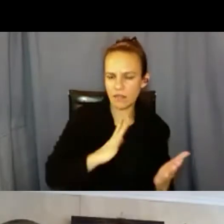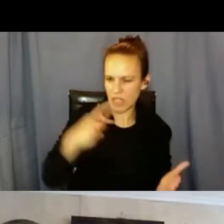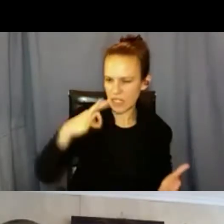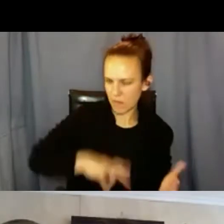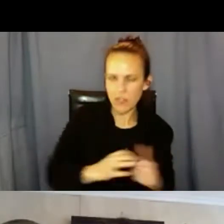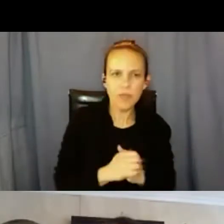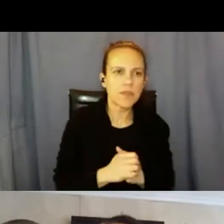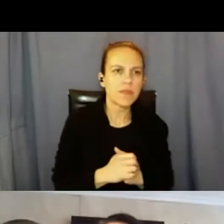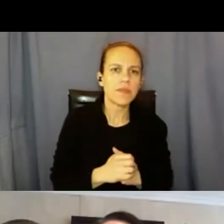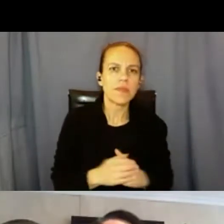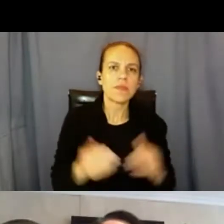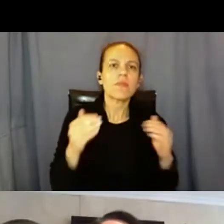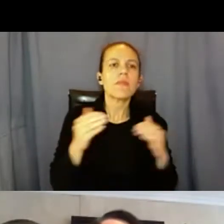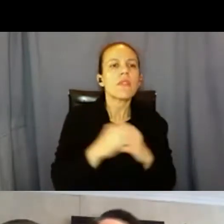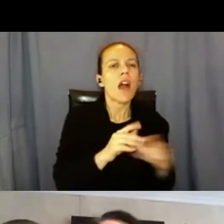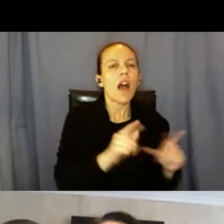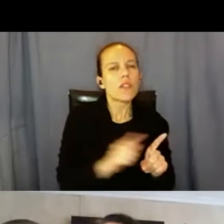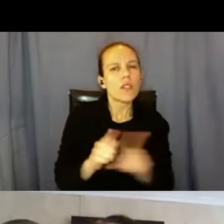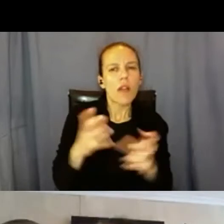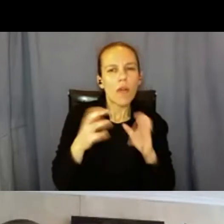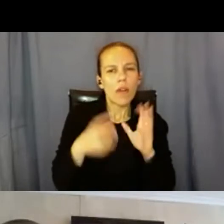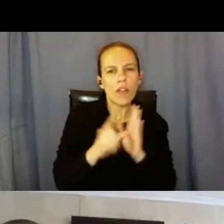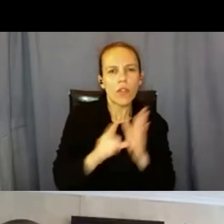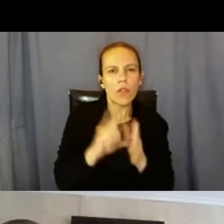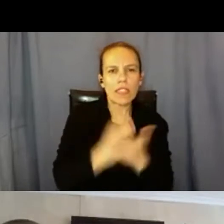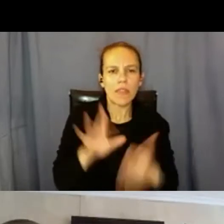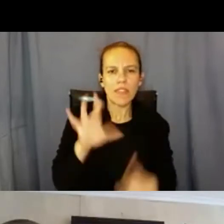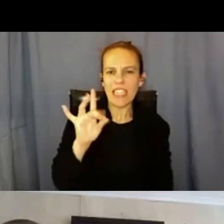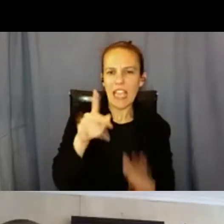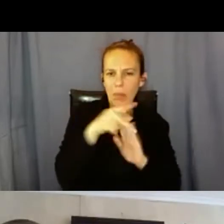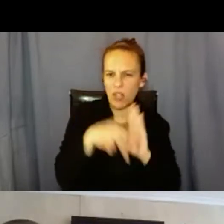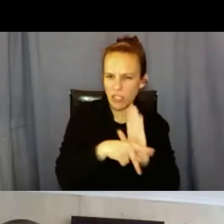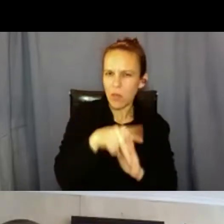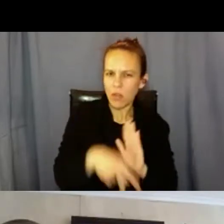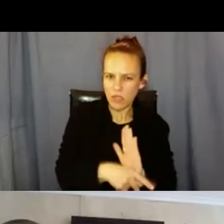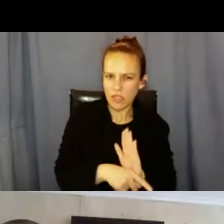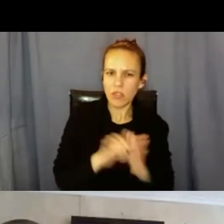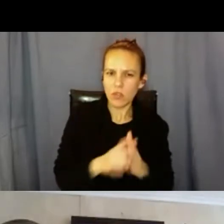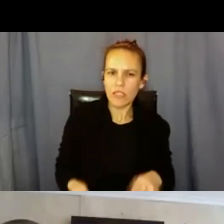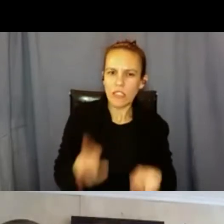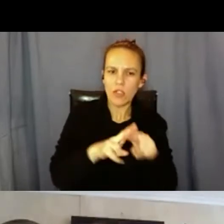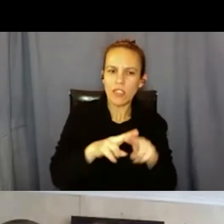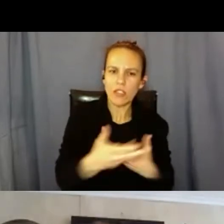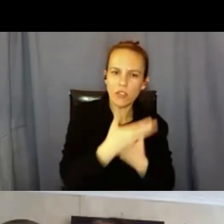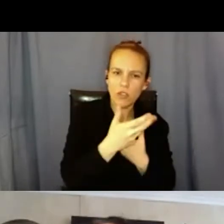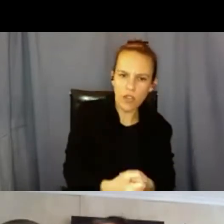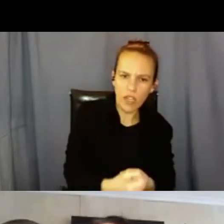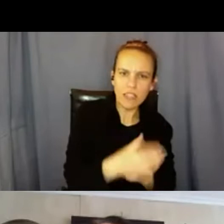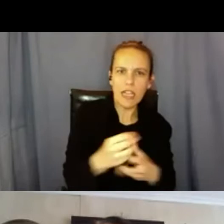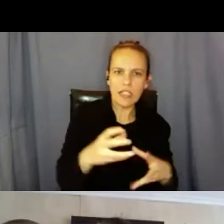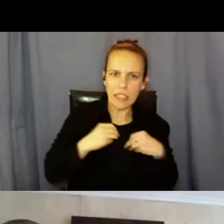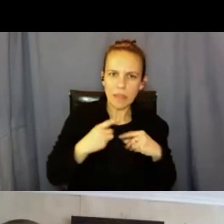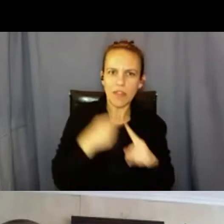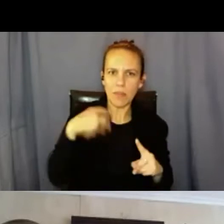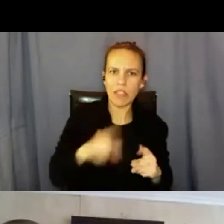I also want to review some of these 8 principles that to increase trust and acceptance of the COVID-19 vaccine.